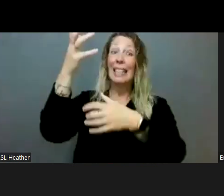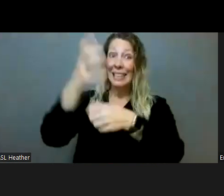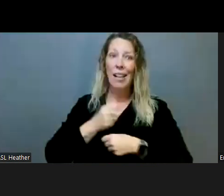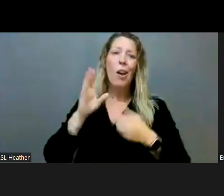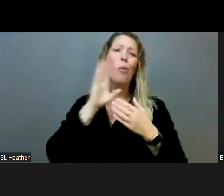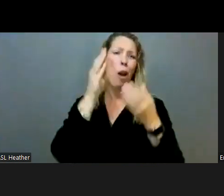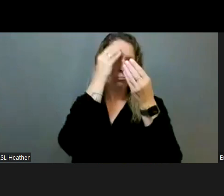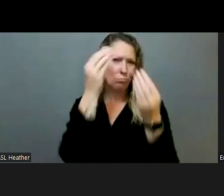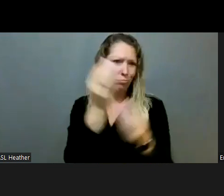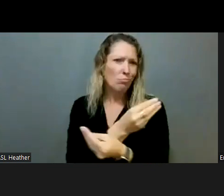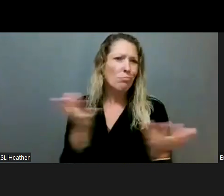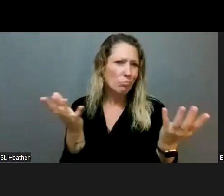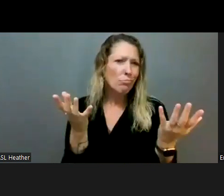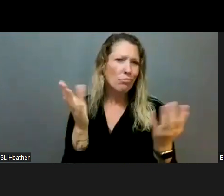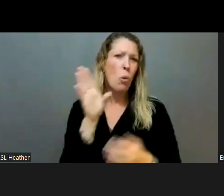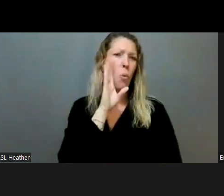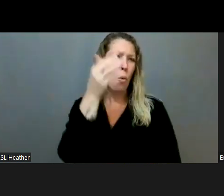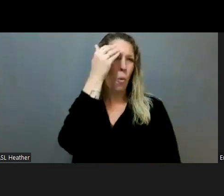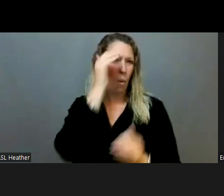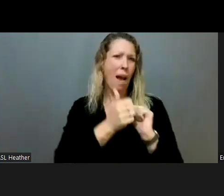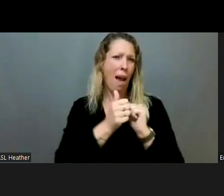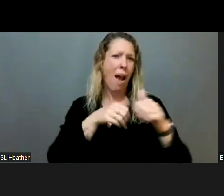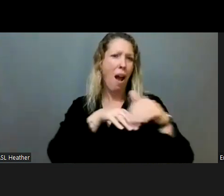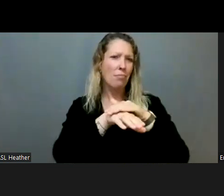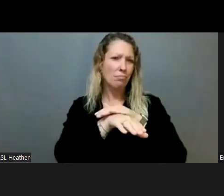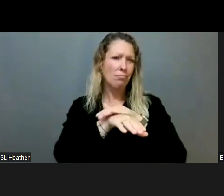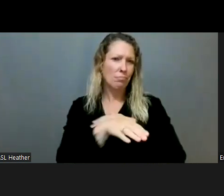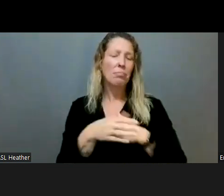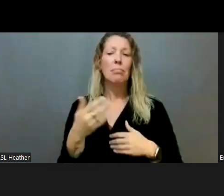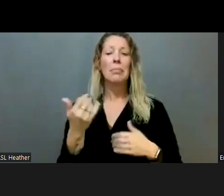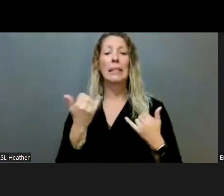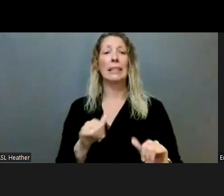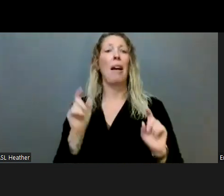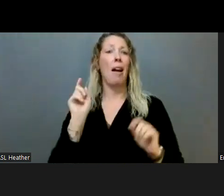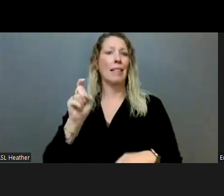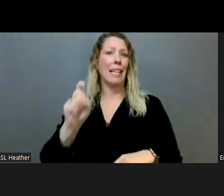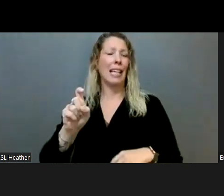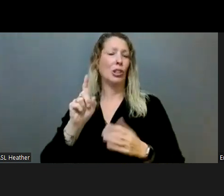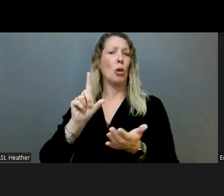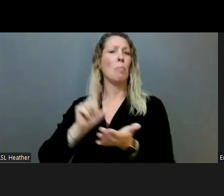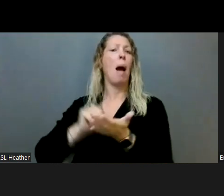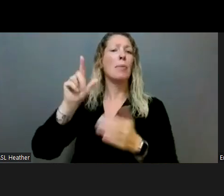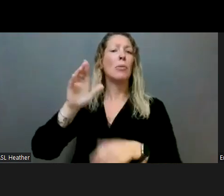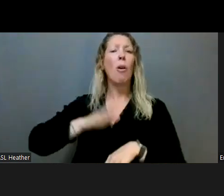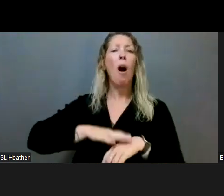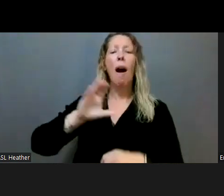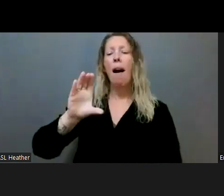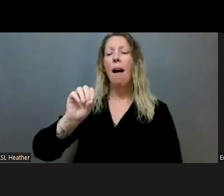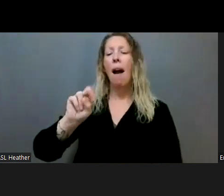to the community so you know exactly where to access it. We still need to publish it on the county website and do some of those